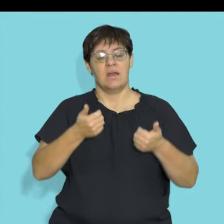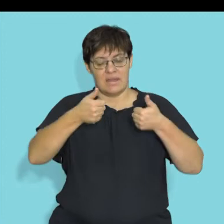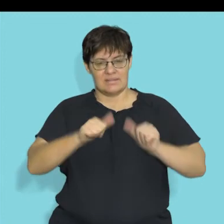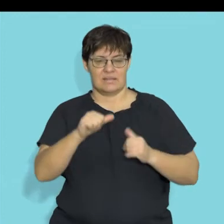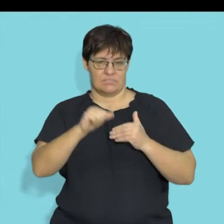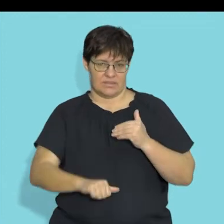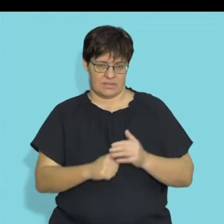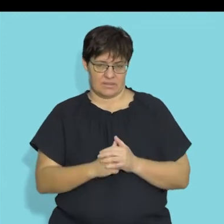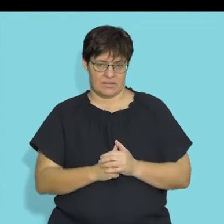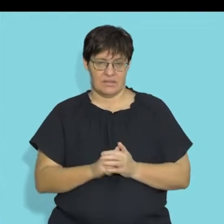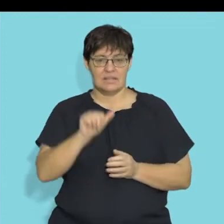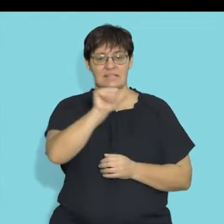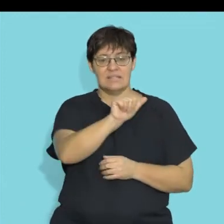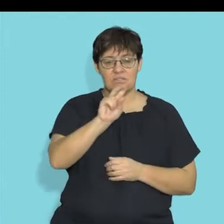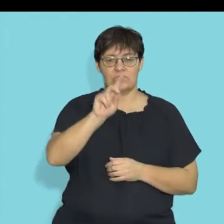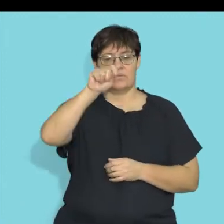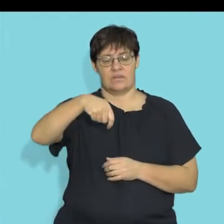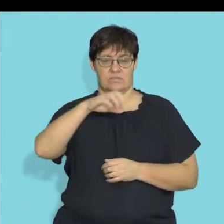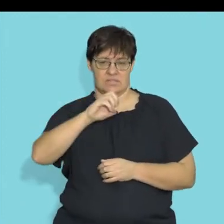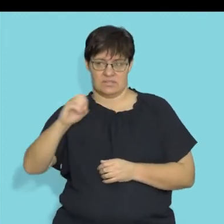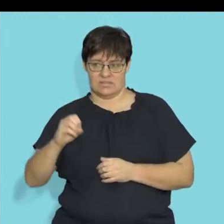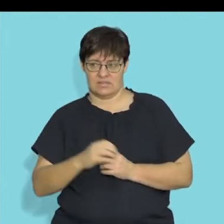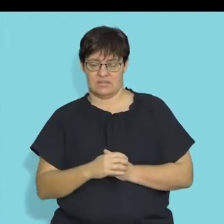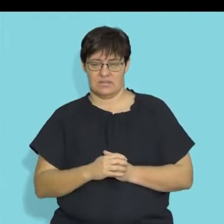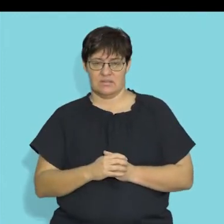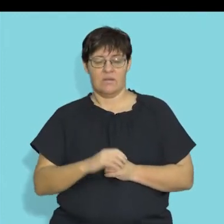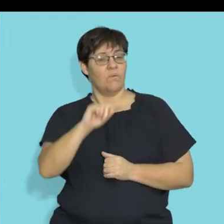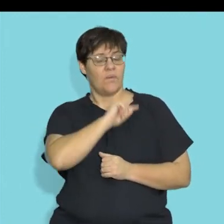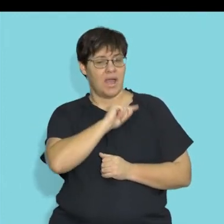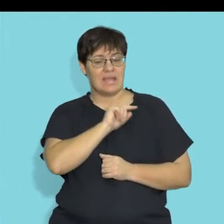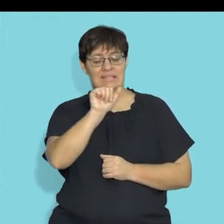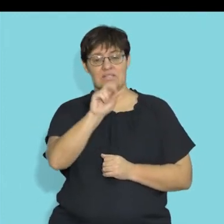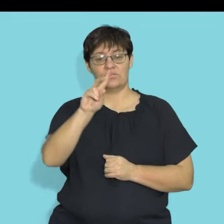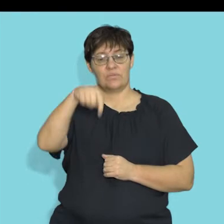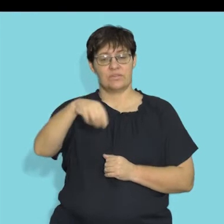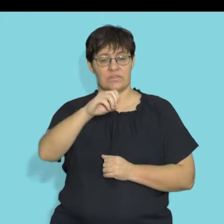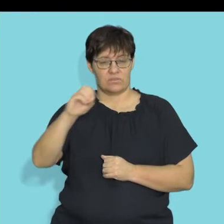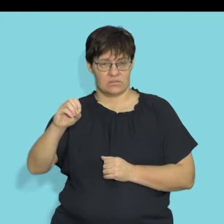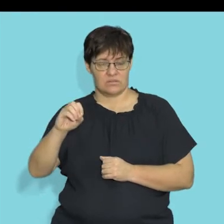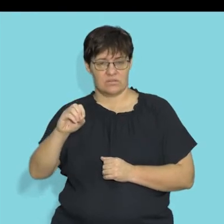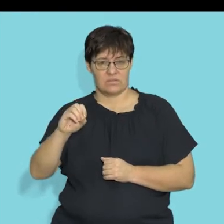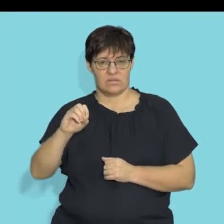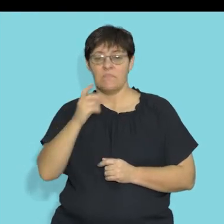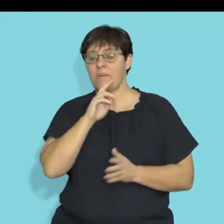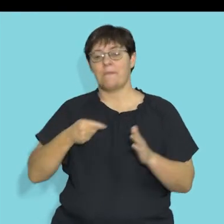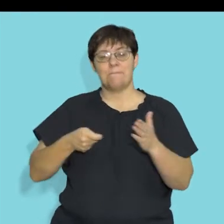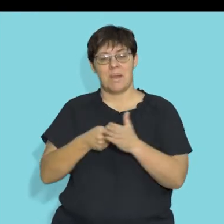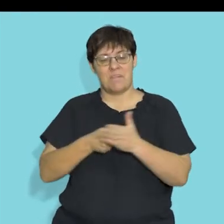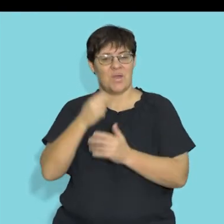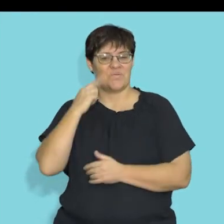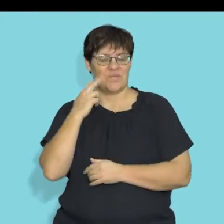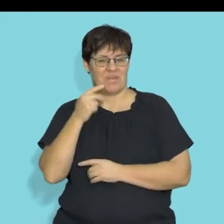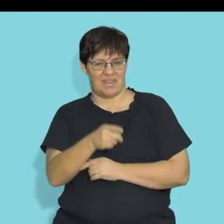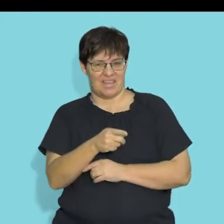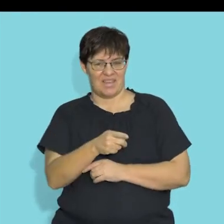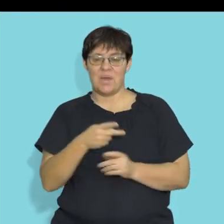next month, and we're working on 62,000 now, because obviously the 62,000 which you purchased